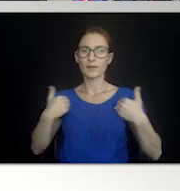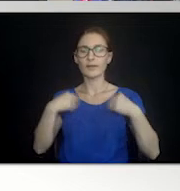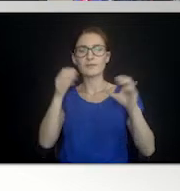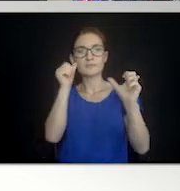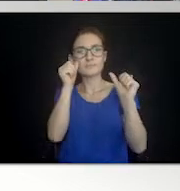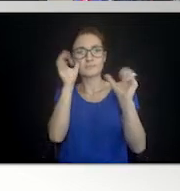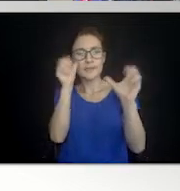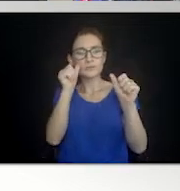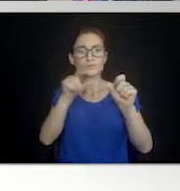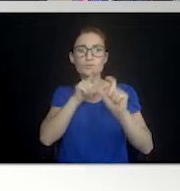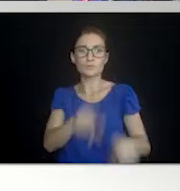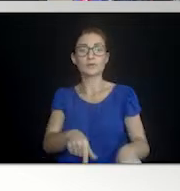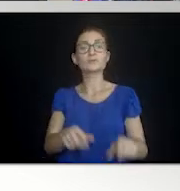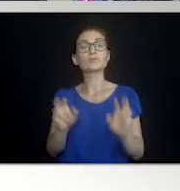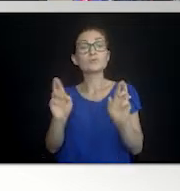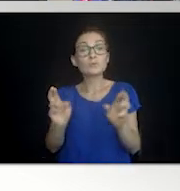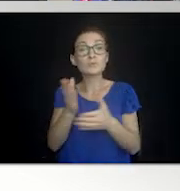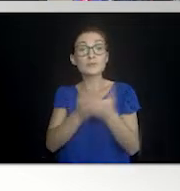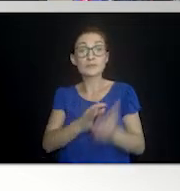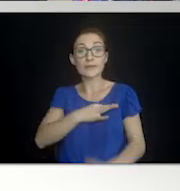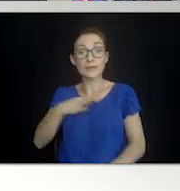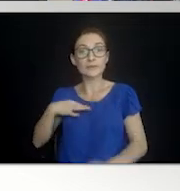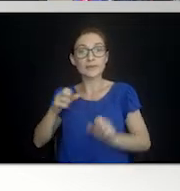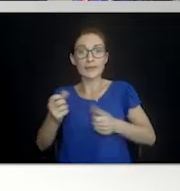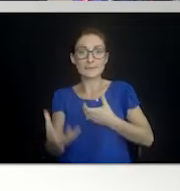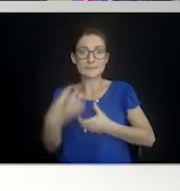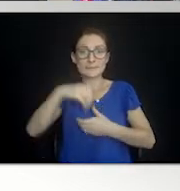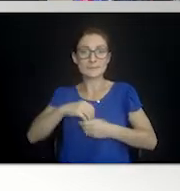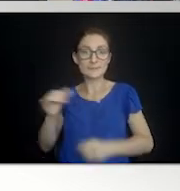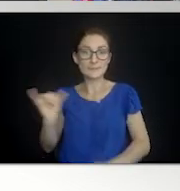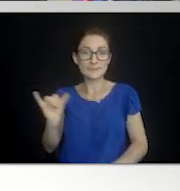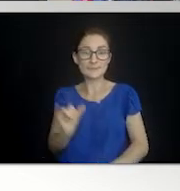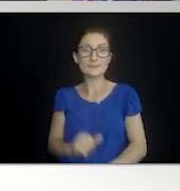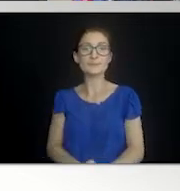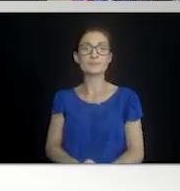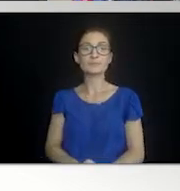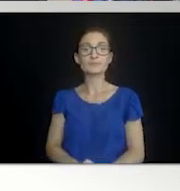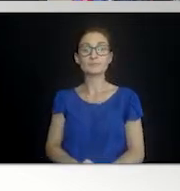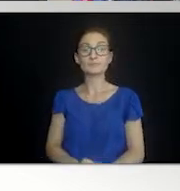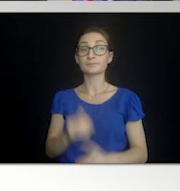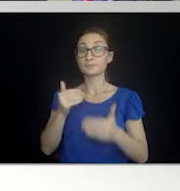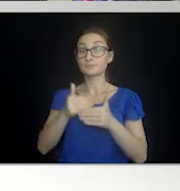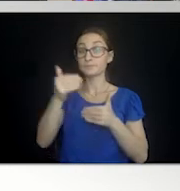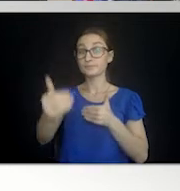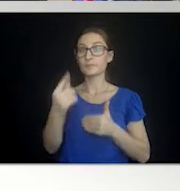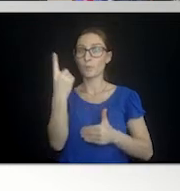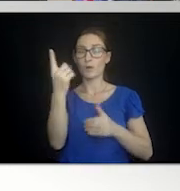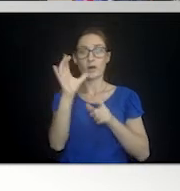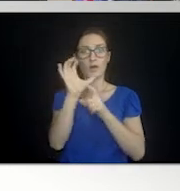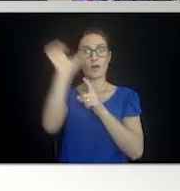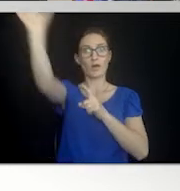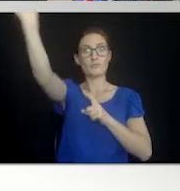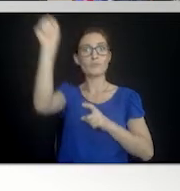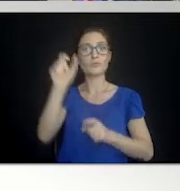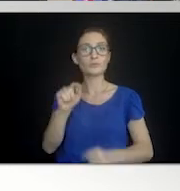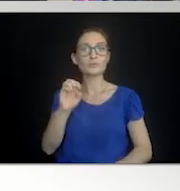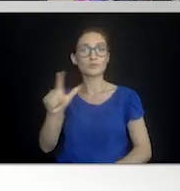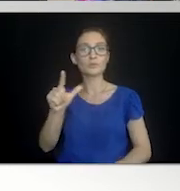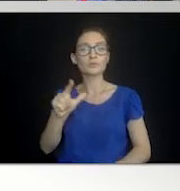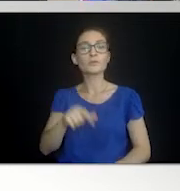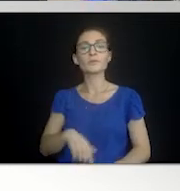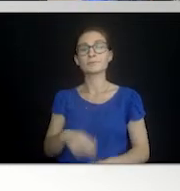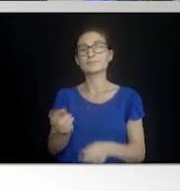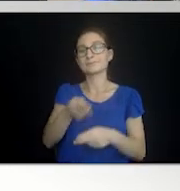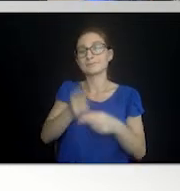We have had amazing response to these and hope to have some of the faculty participate as well. Now on to one of the most innovative tools in the